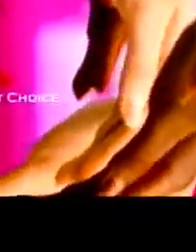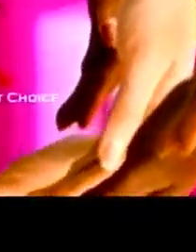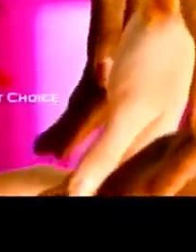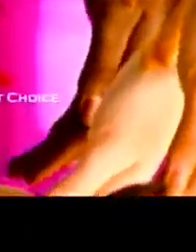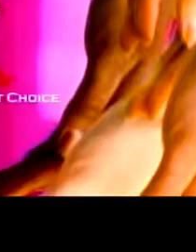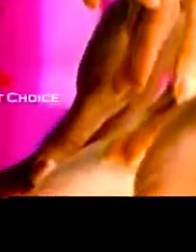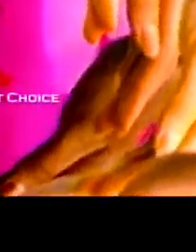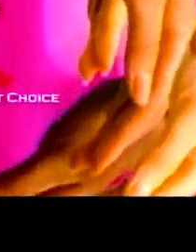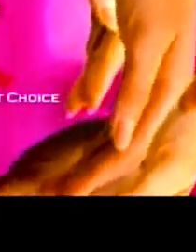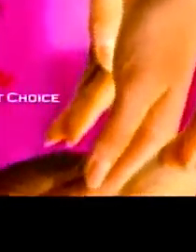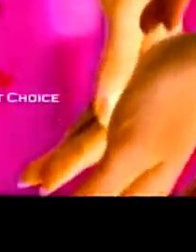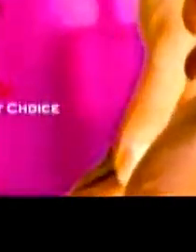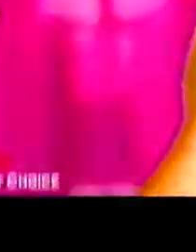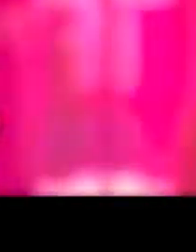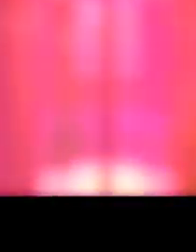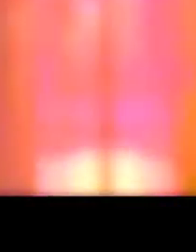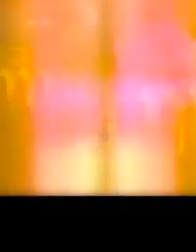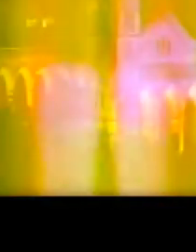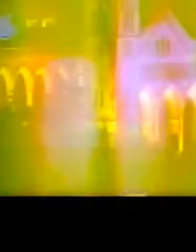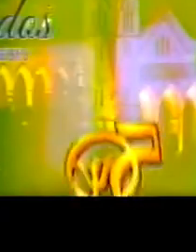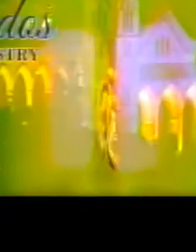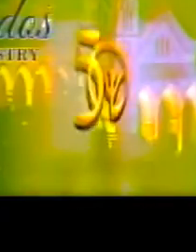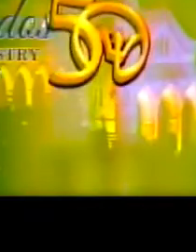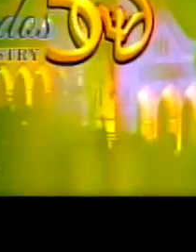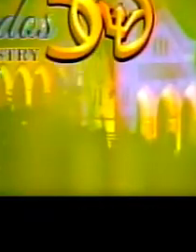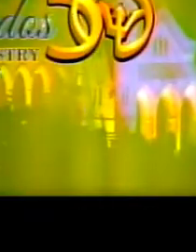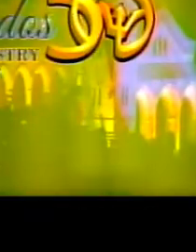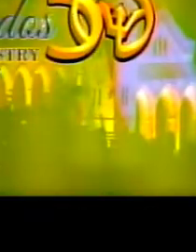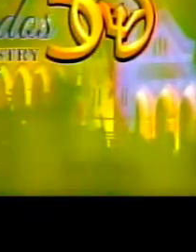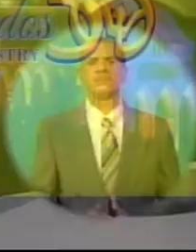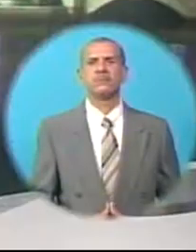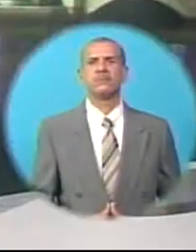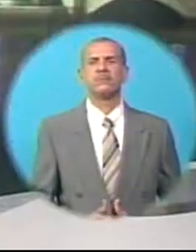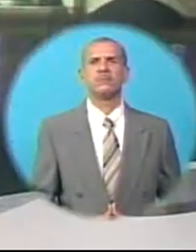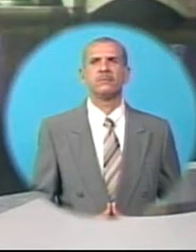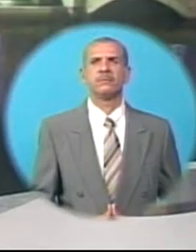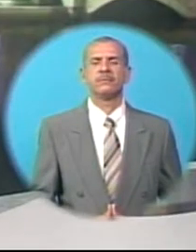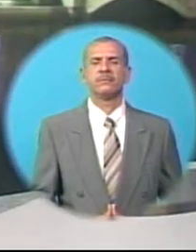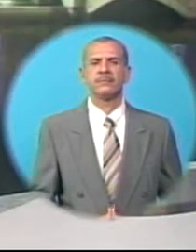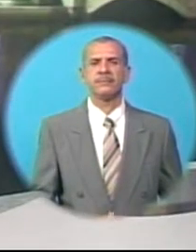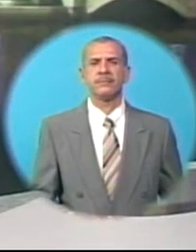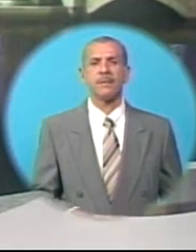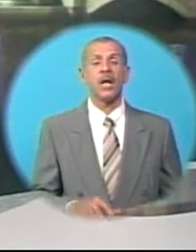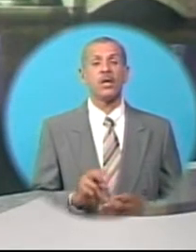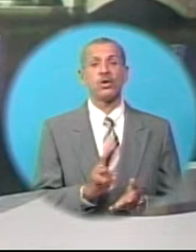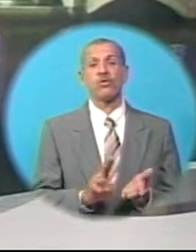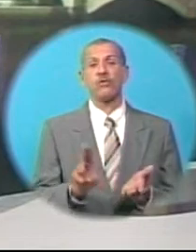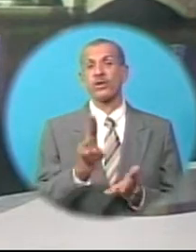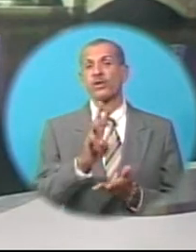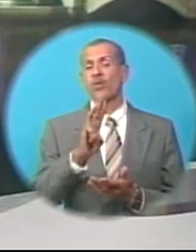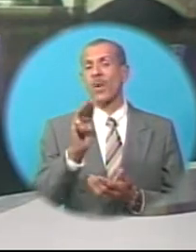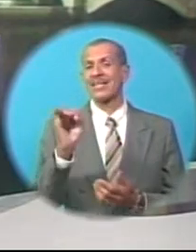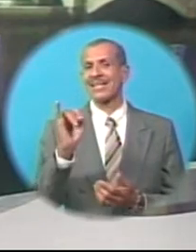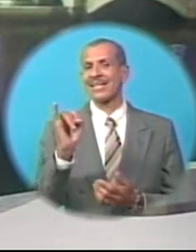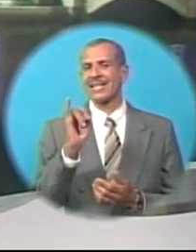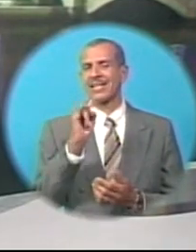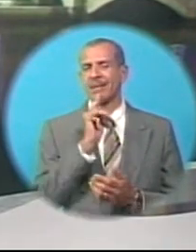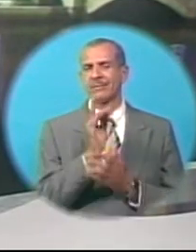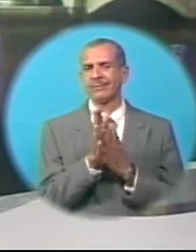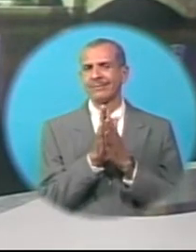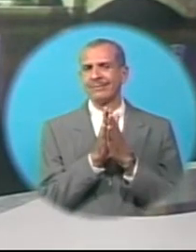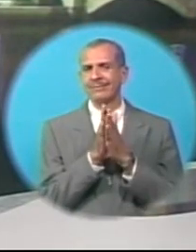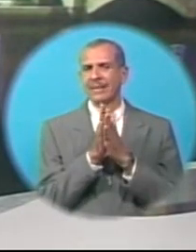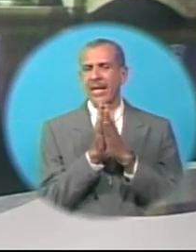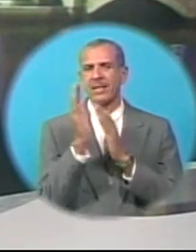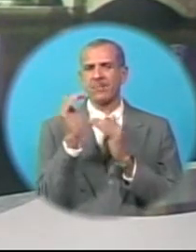Jones, CBC News. For the 50th anniversary. The University of the West Indies is looking towards